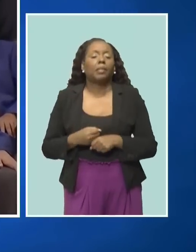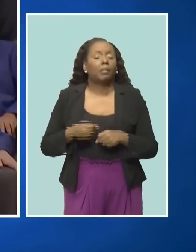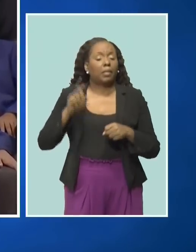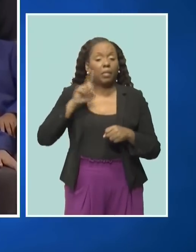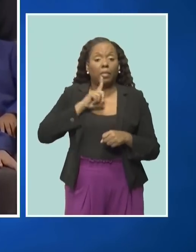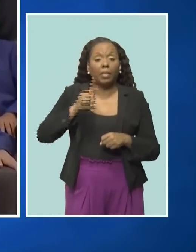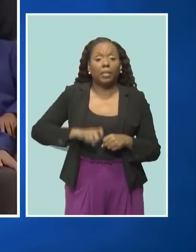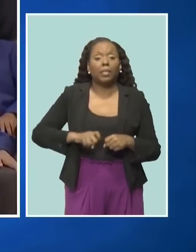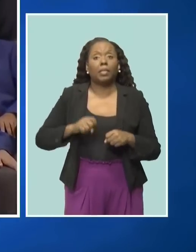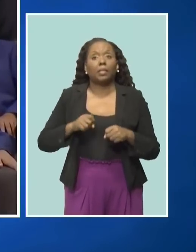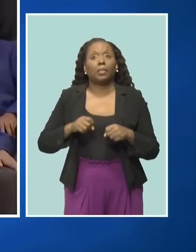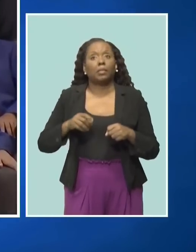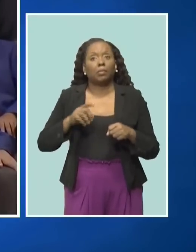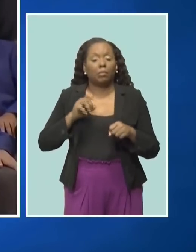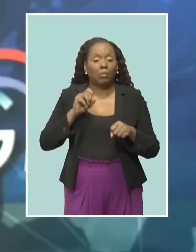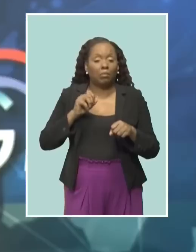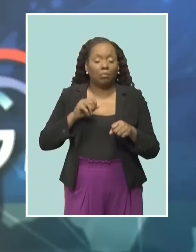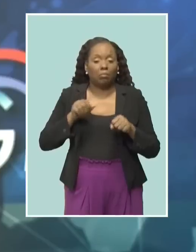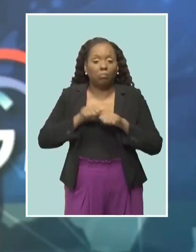internationally.